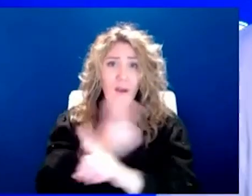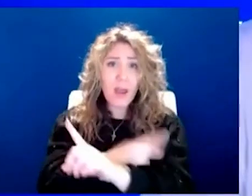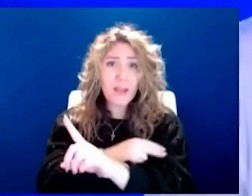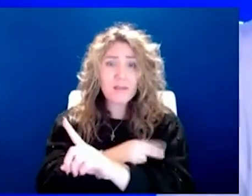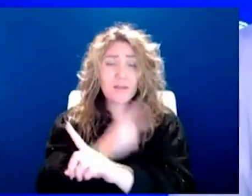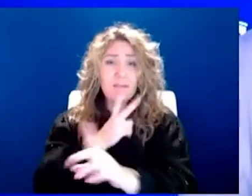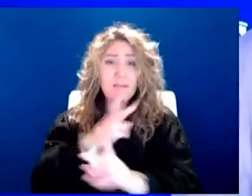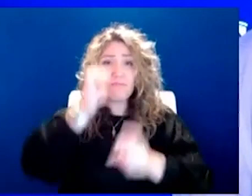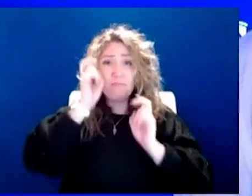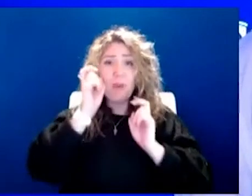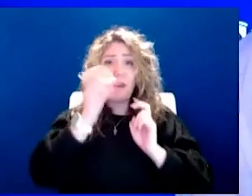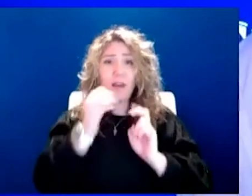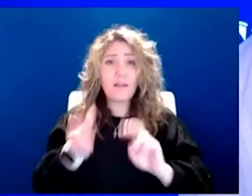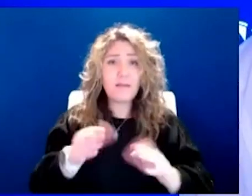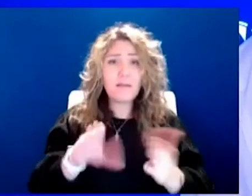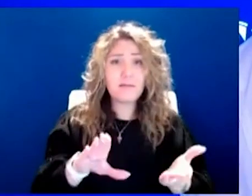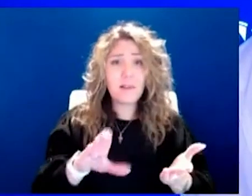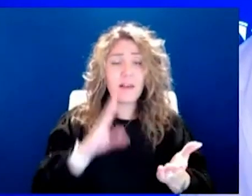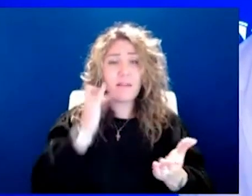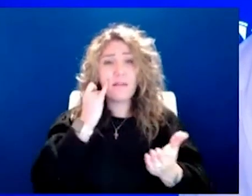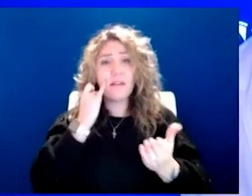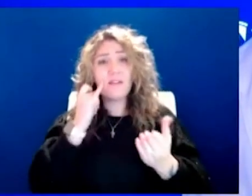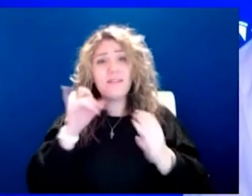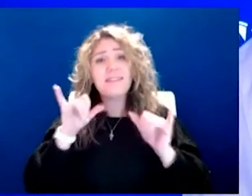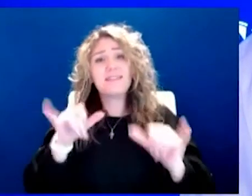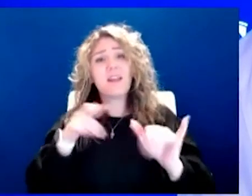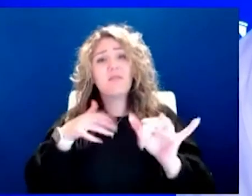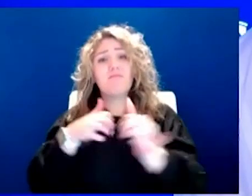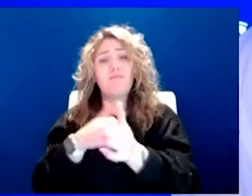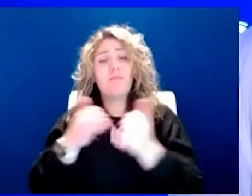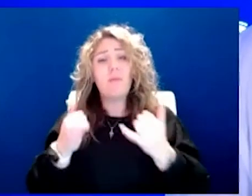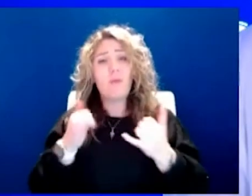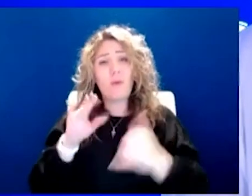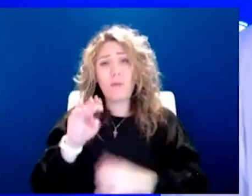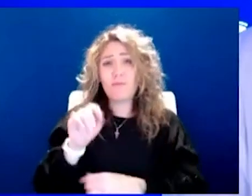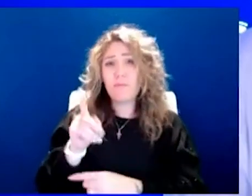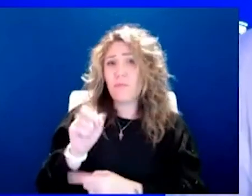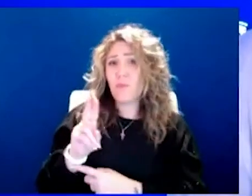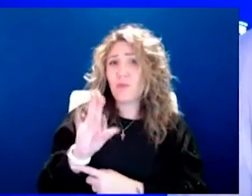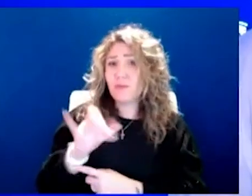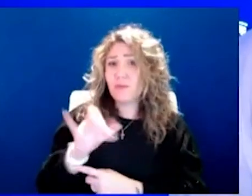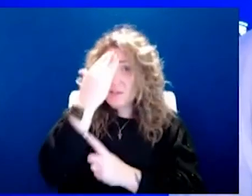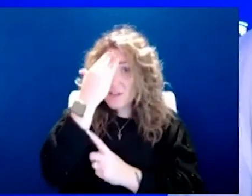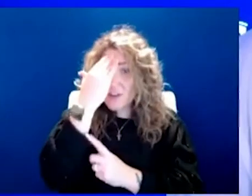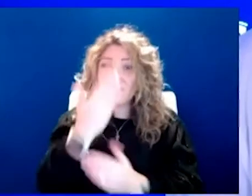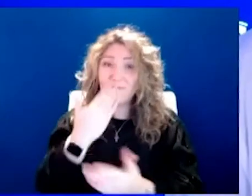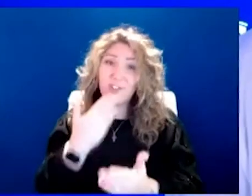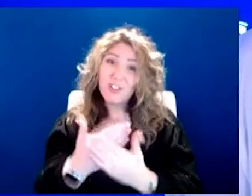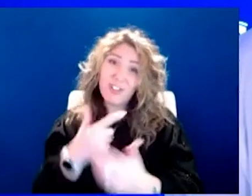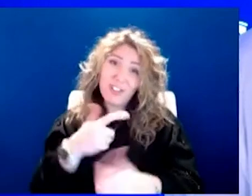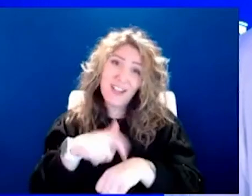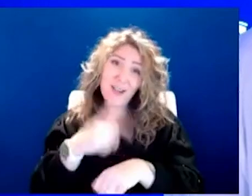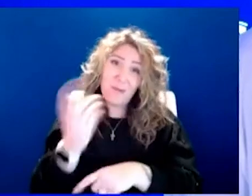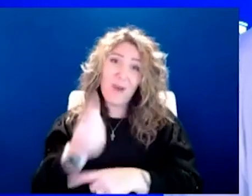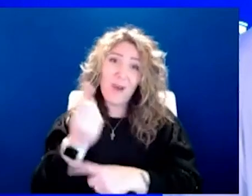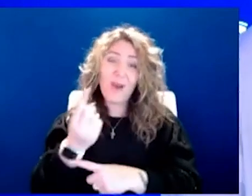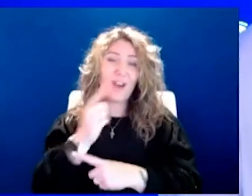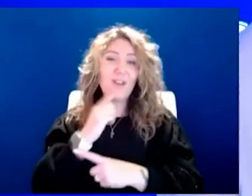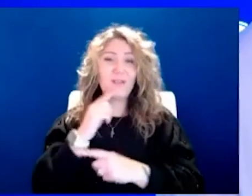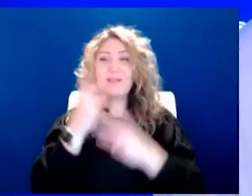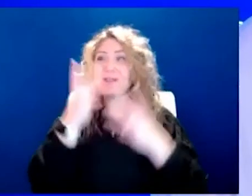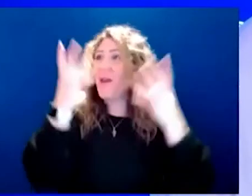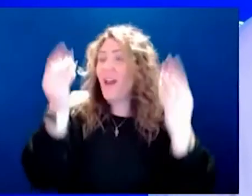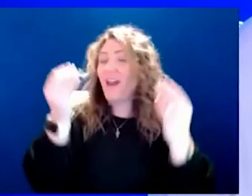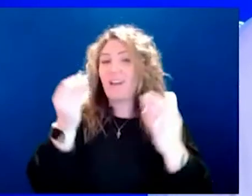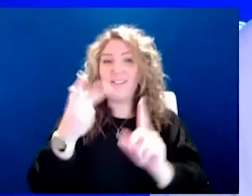if you remain up to date with that booster. So with that knowledge, I think it's always a good time to go out and get the